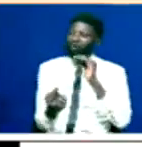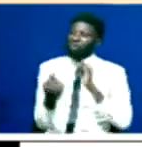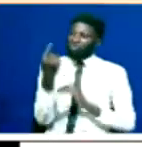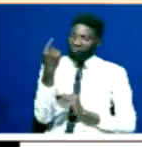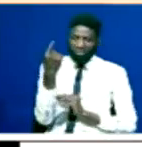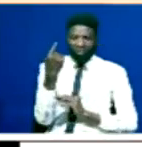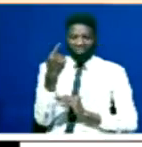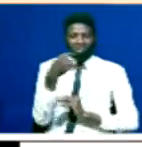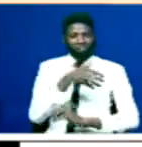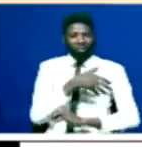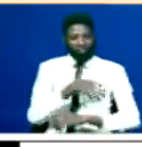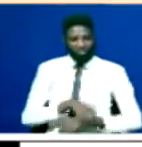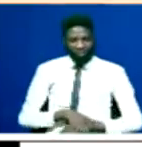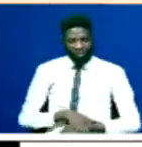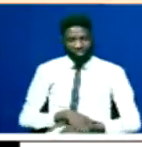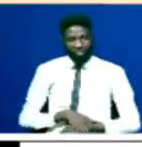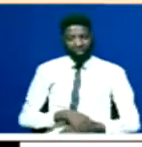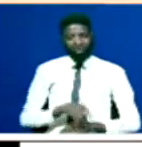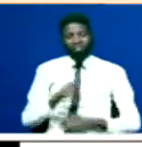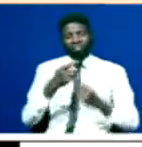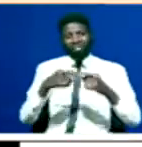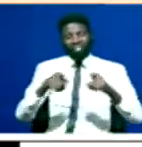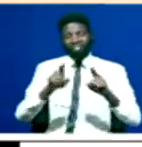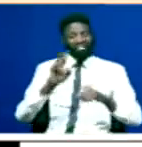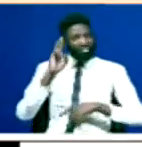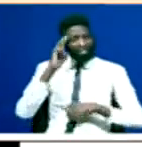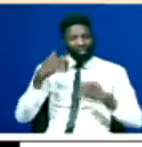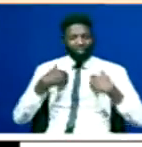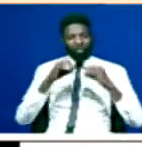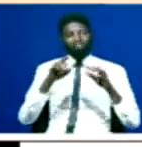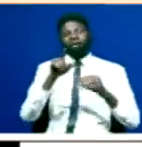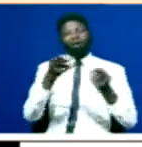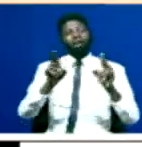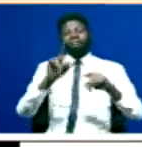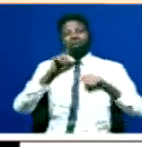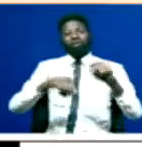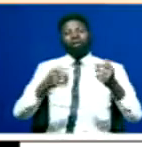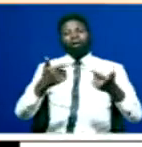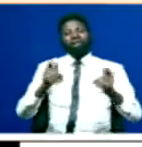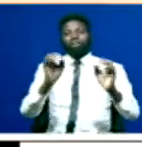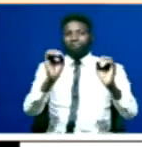absolutely no reason it will not happen we will not allow you